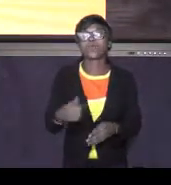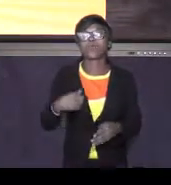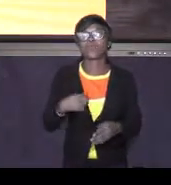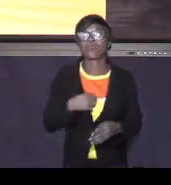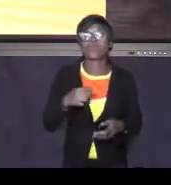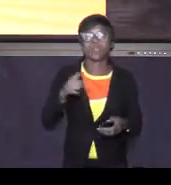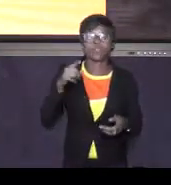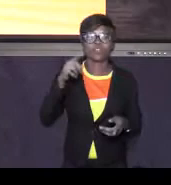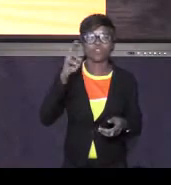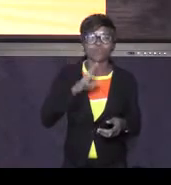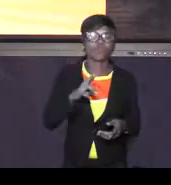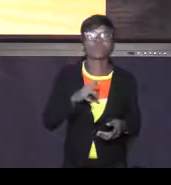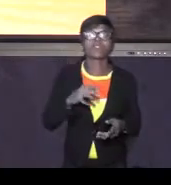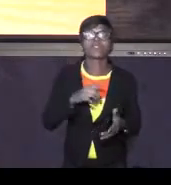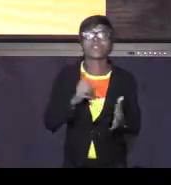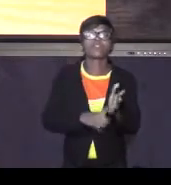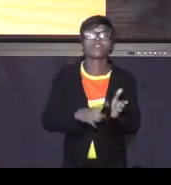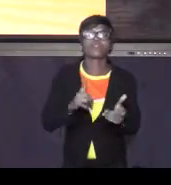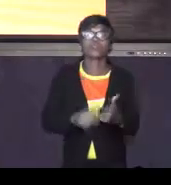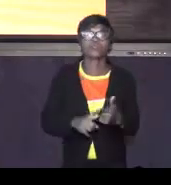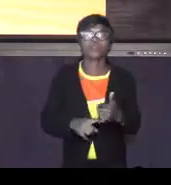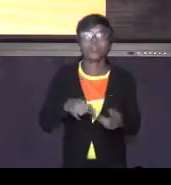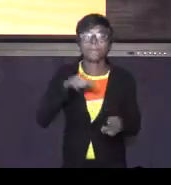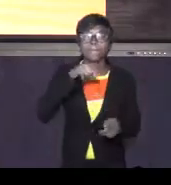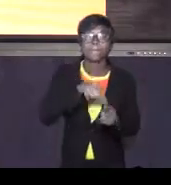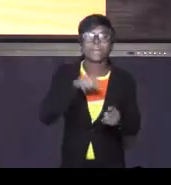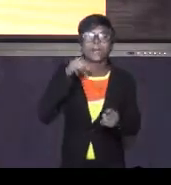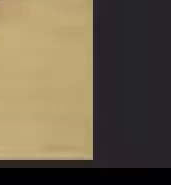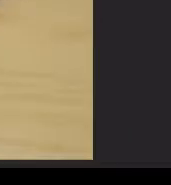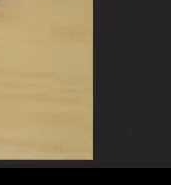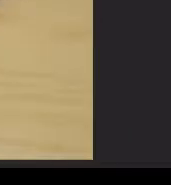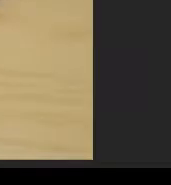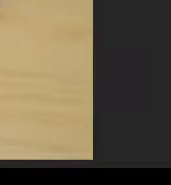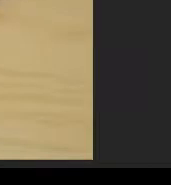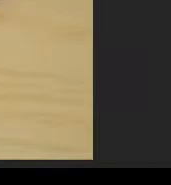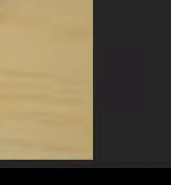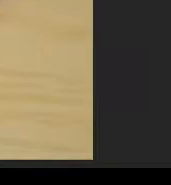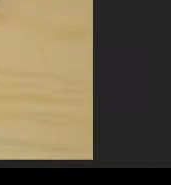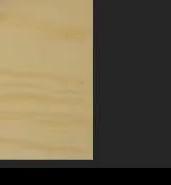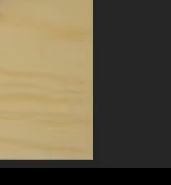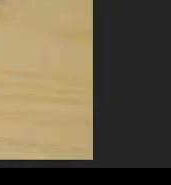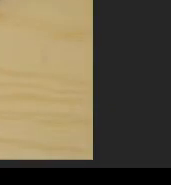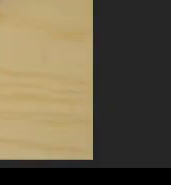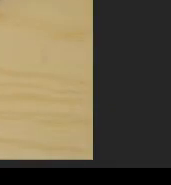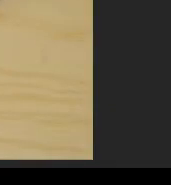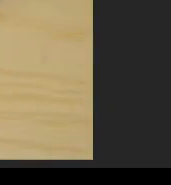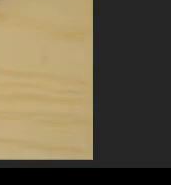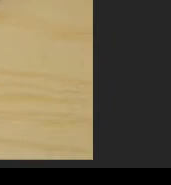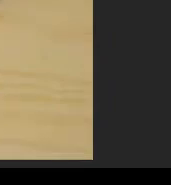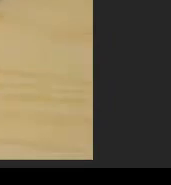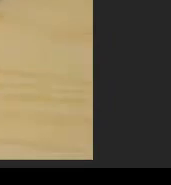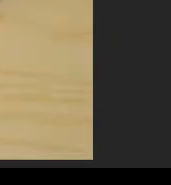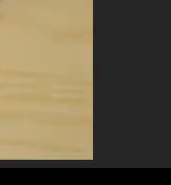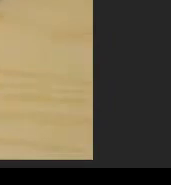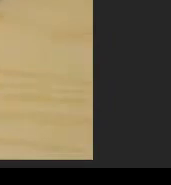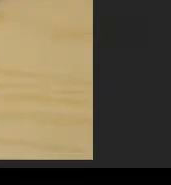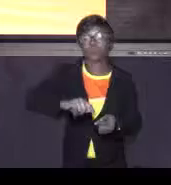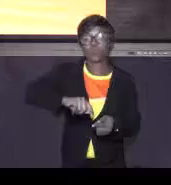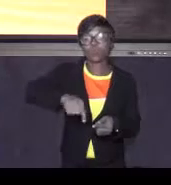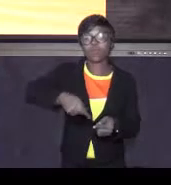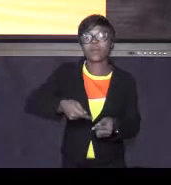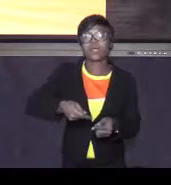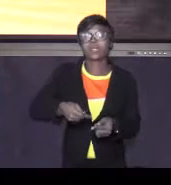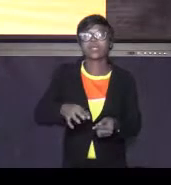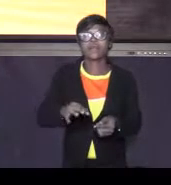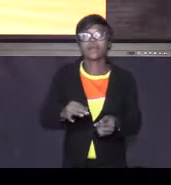Marking knife. We use marking knife to mark out visible mark on wood piece for cutting. If you want to cut, we